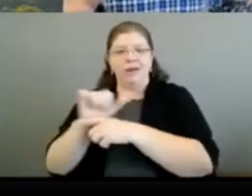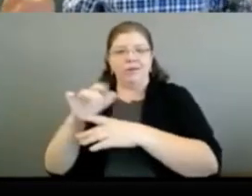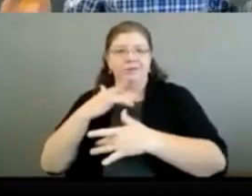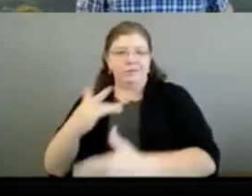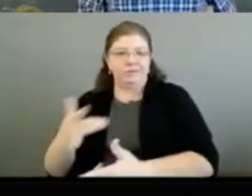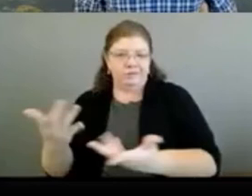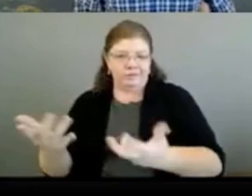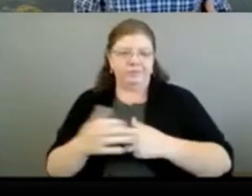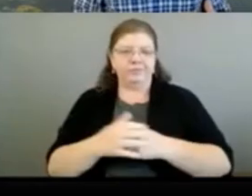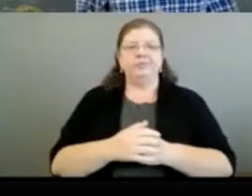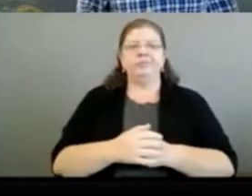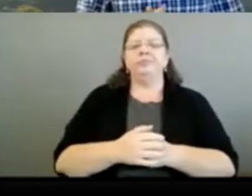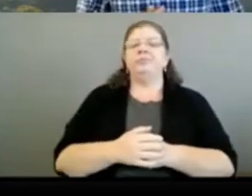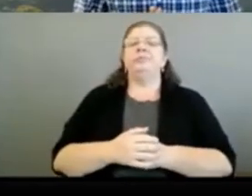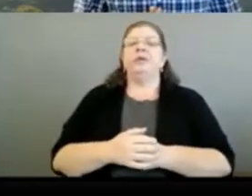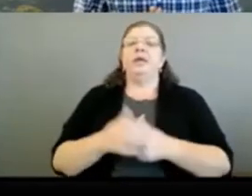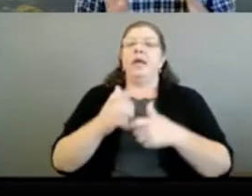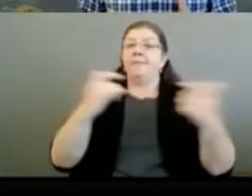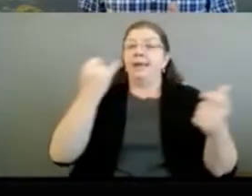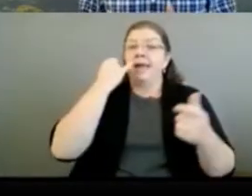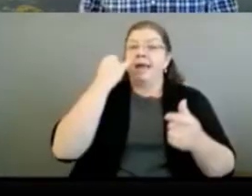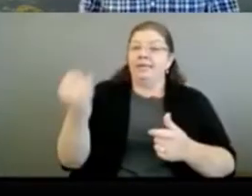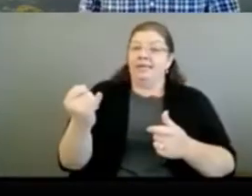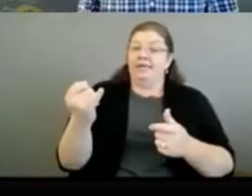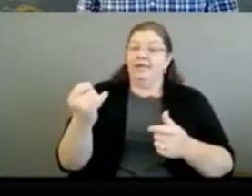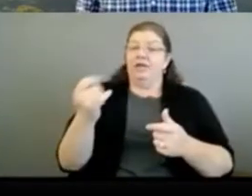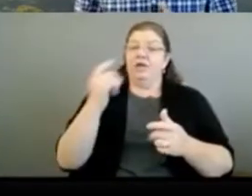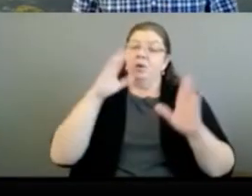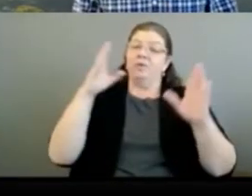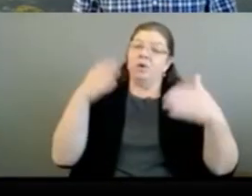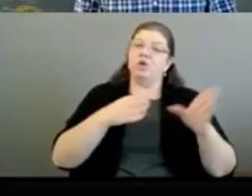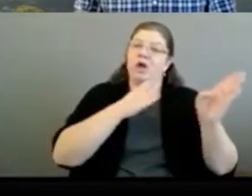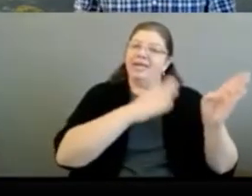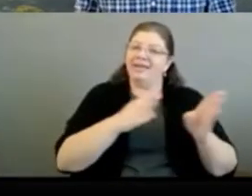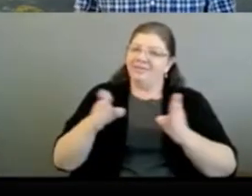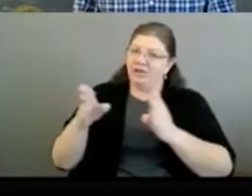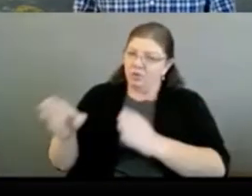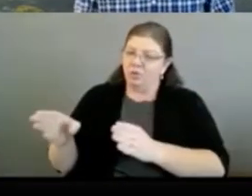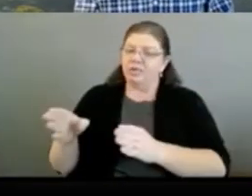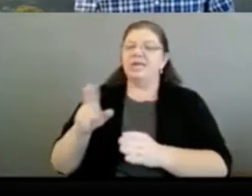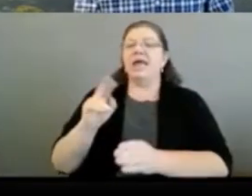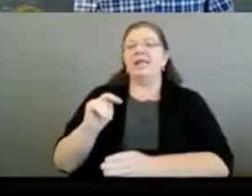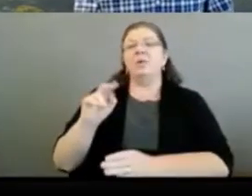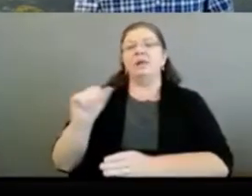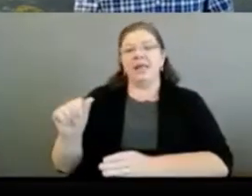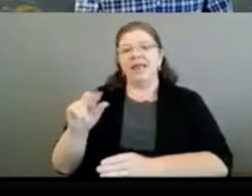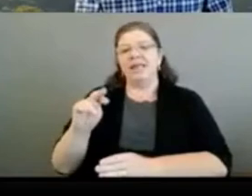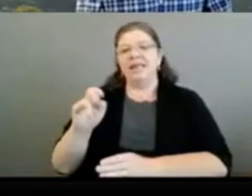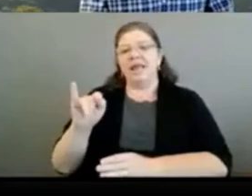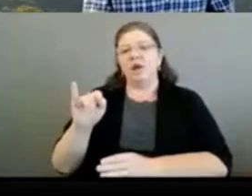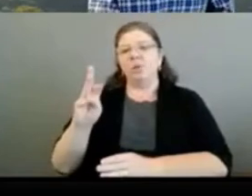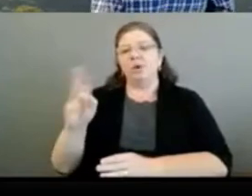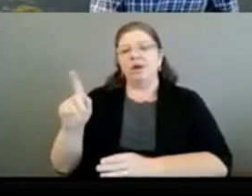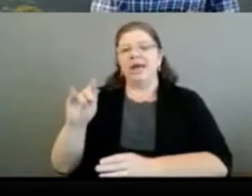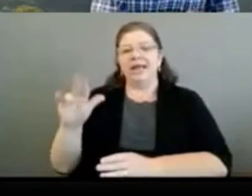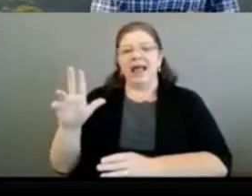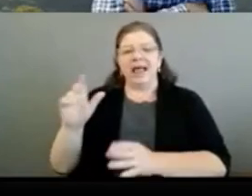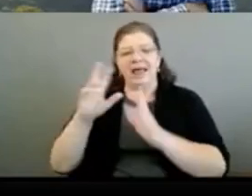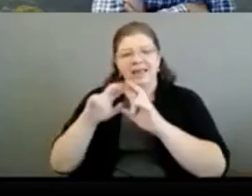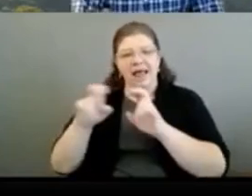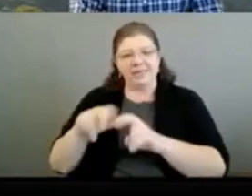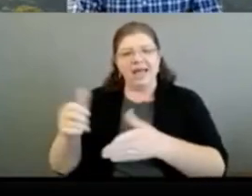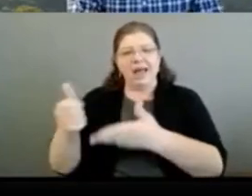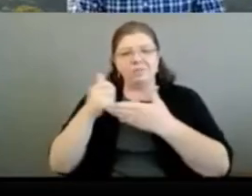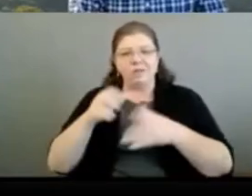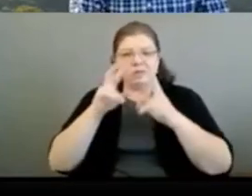So a big idea, the first of five, is that though we often focus on individuals, network analysis allows us to focus on relationships between individuals. So